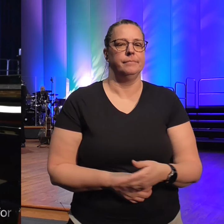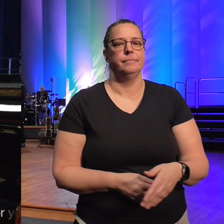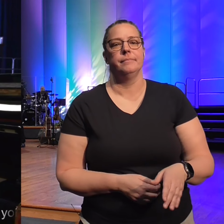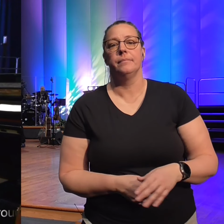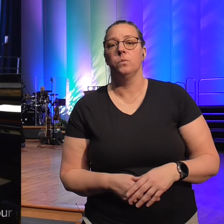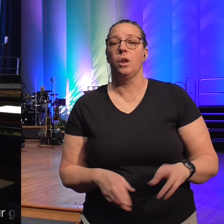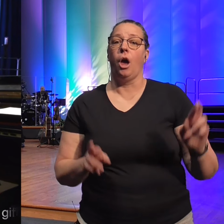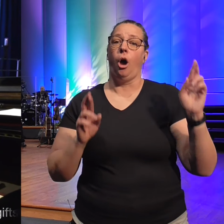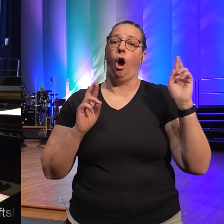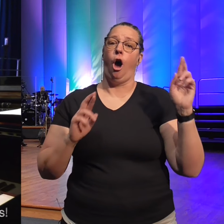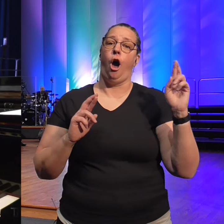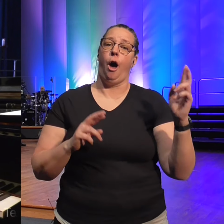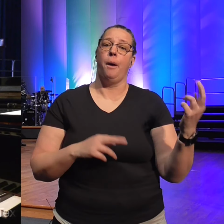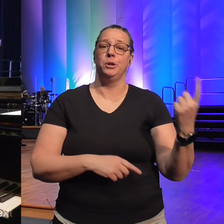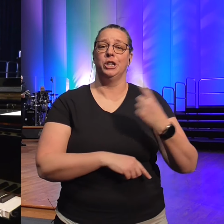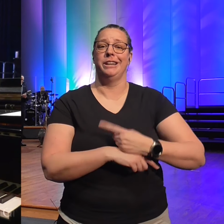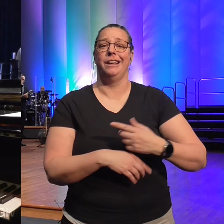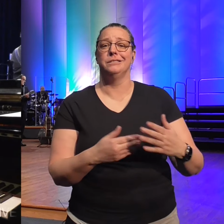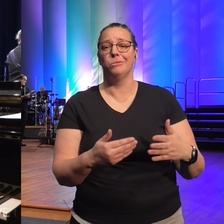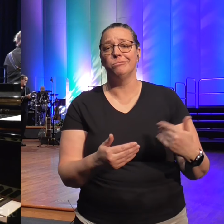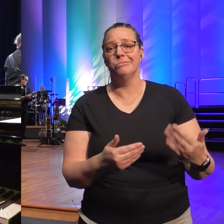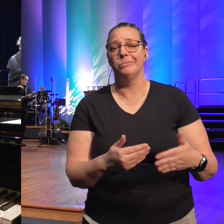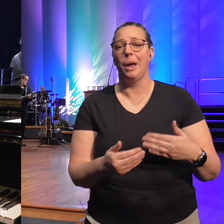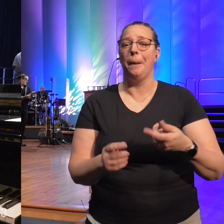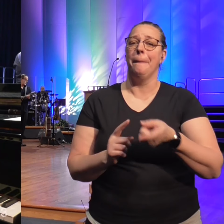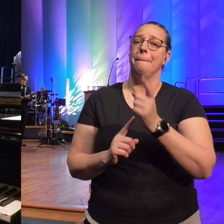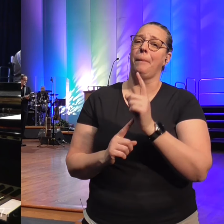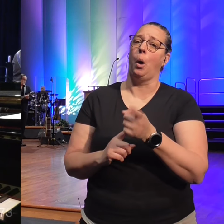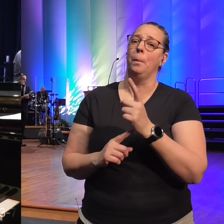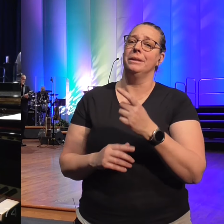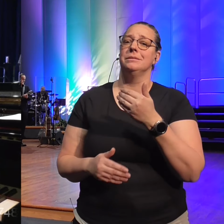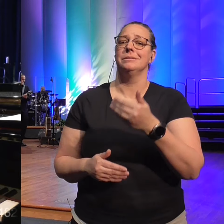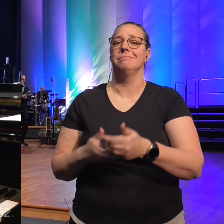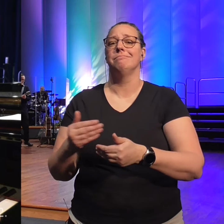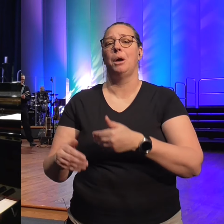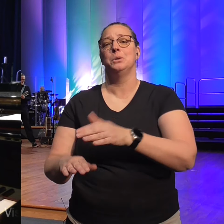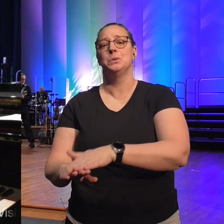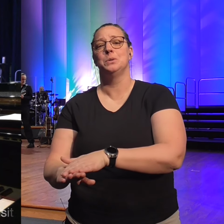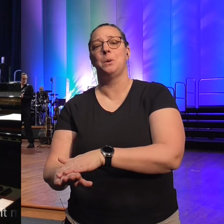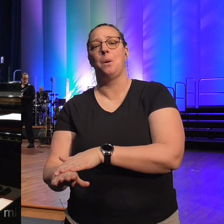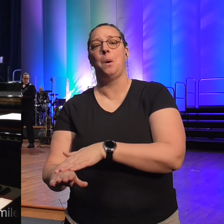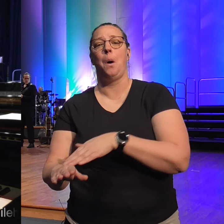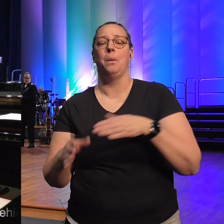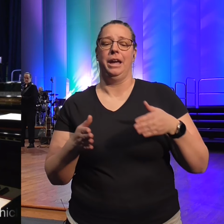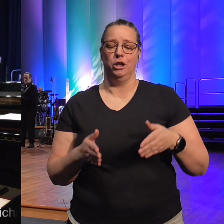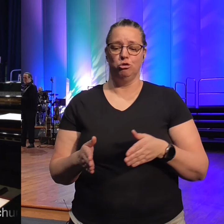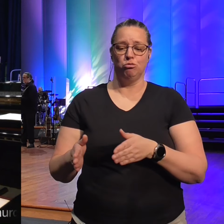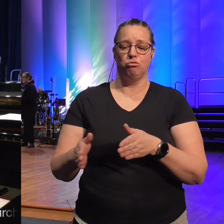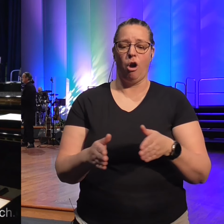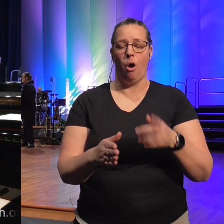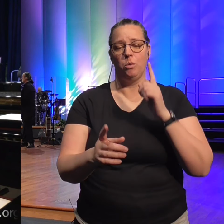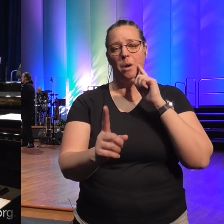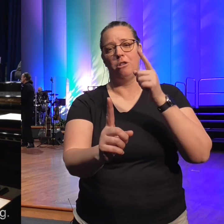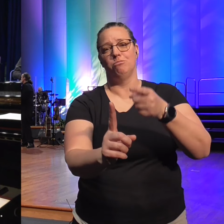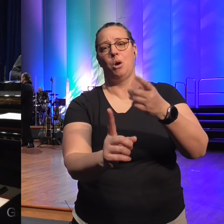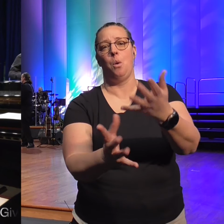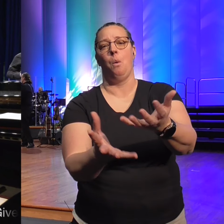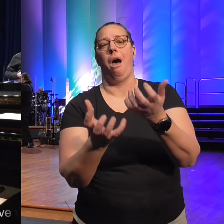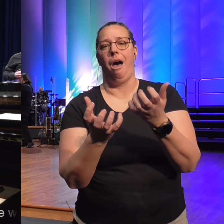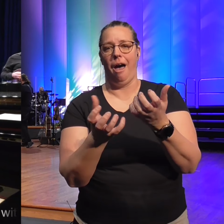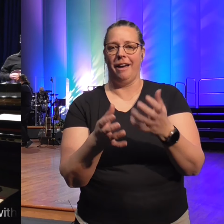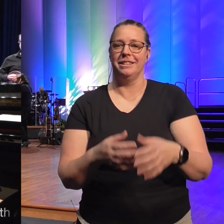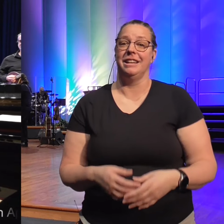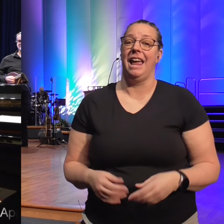I hope your days come easy and your moments pass slow, and each road leads you where you want to go. And if